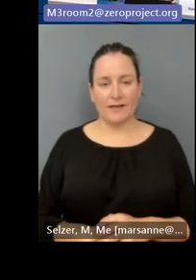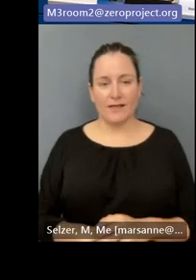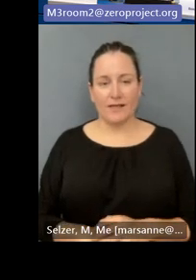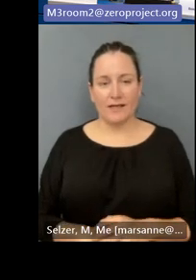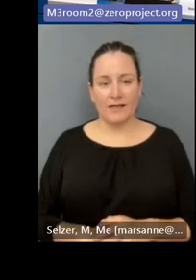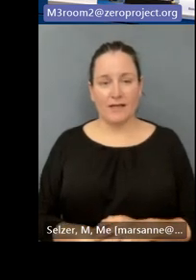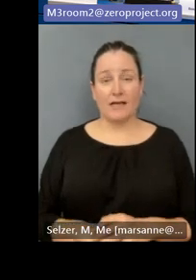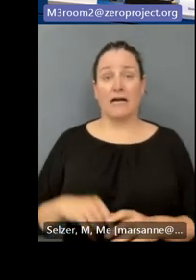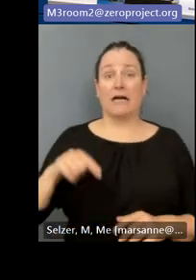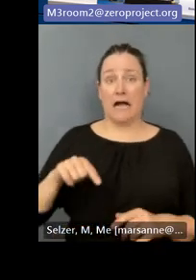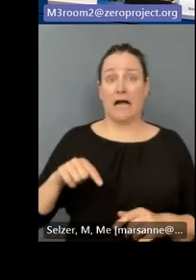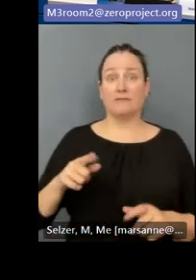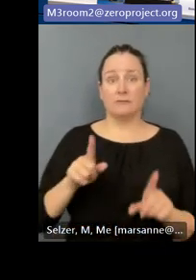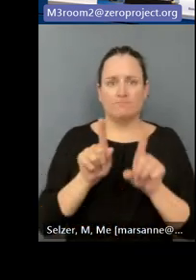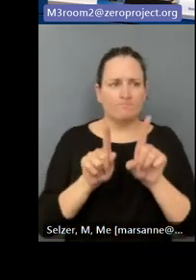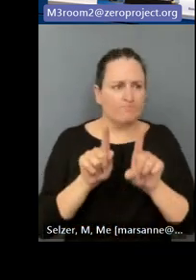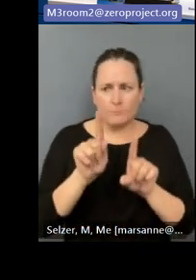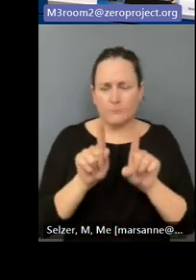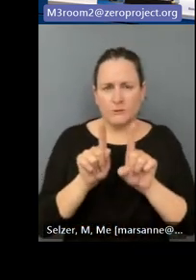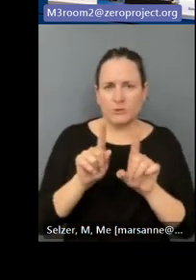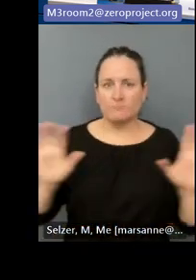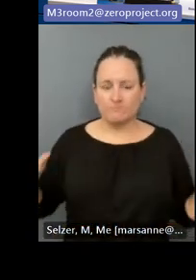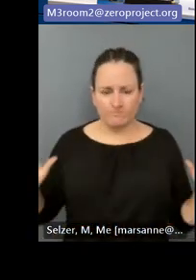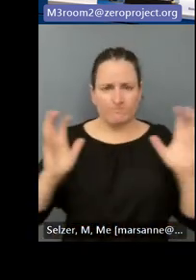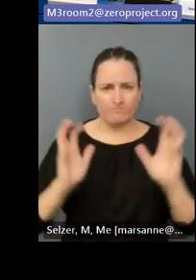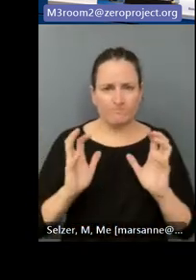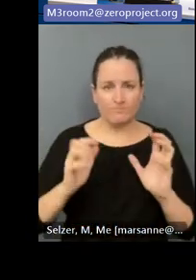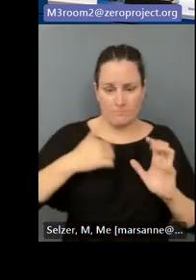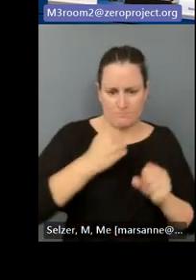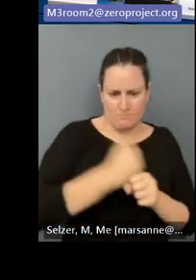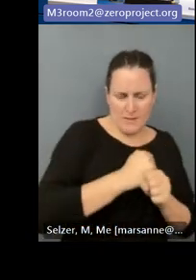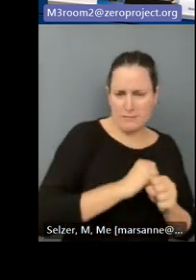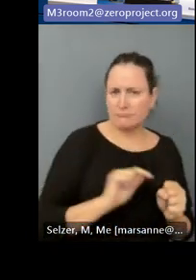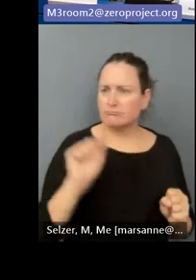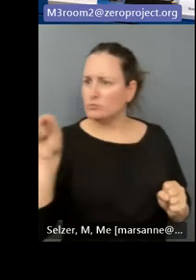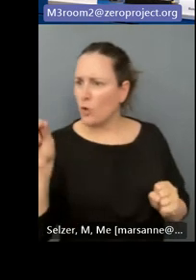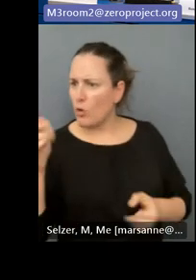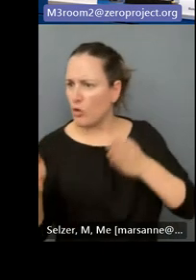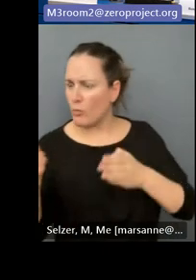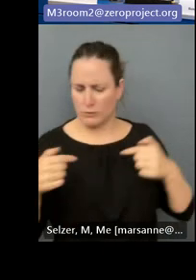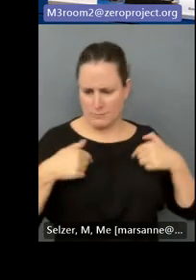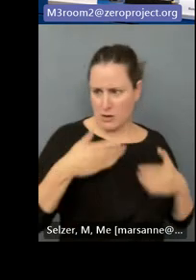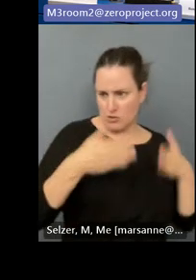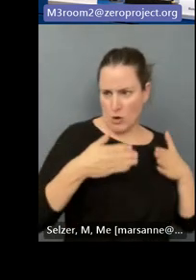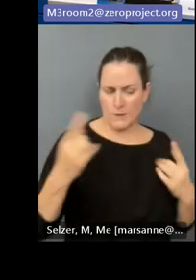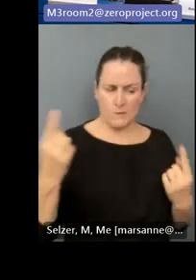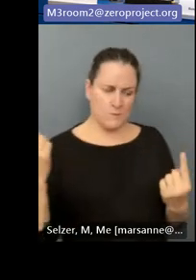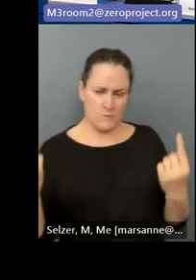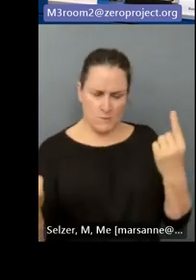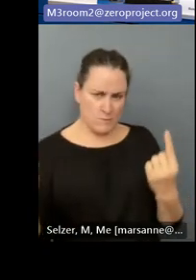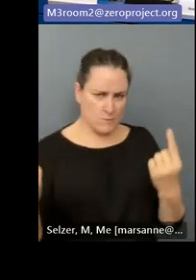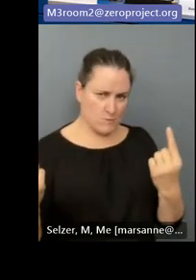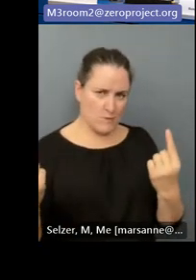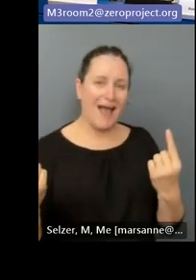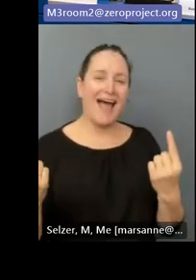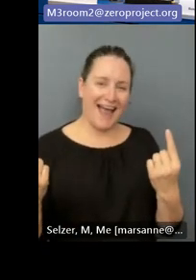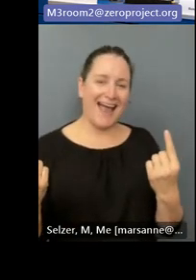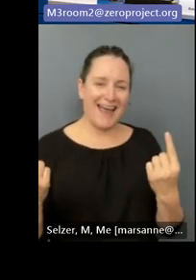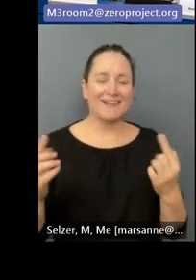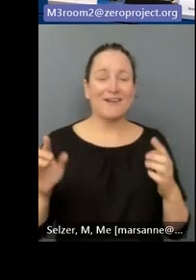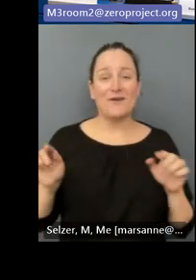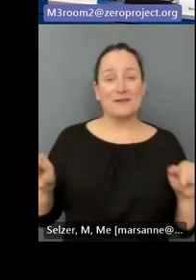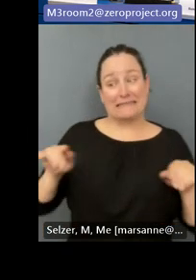tournaments are not only science and robotics competition, they are challenges that require our boys and girls to put into practice all